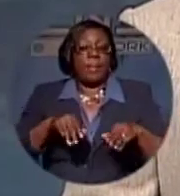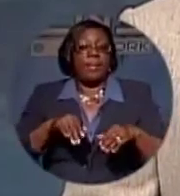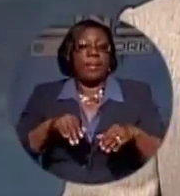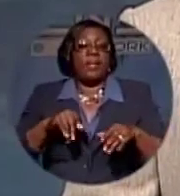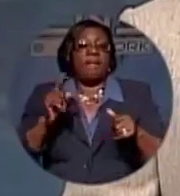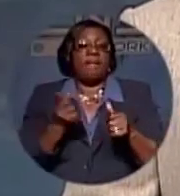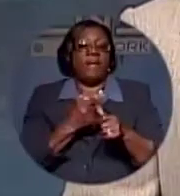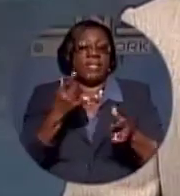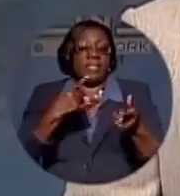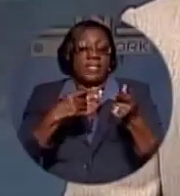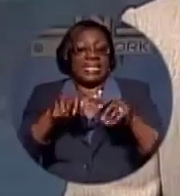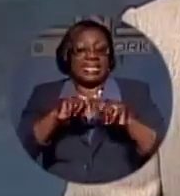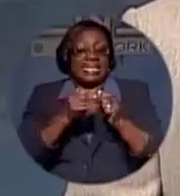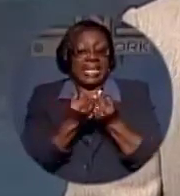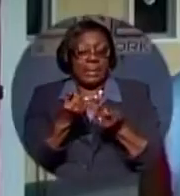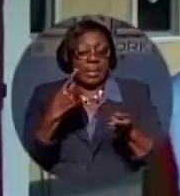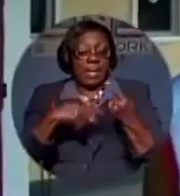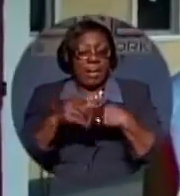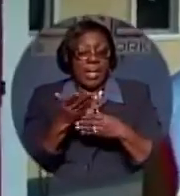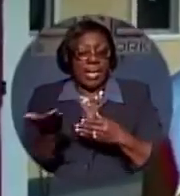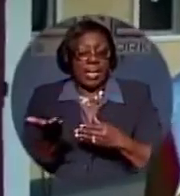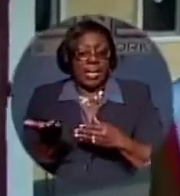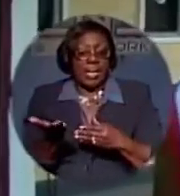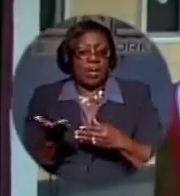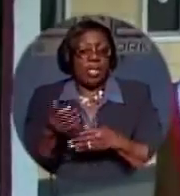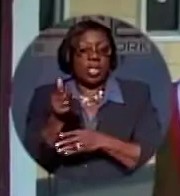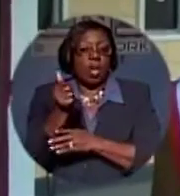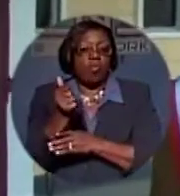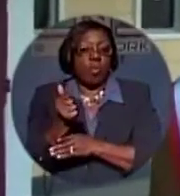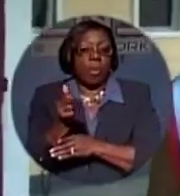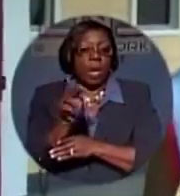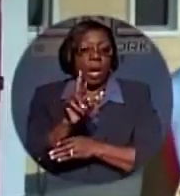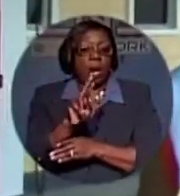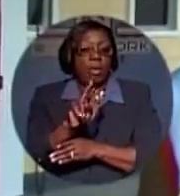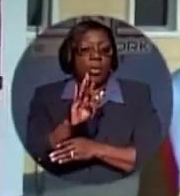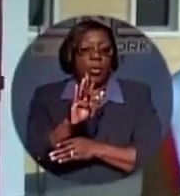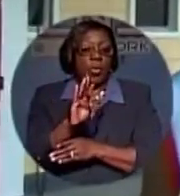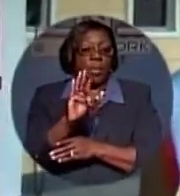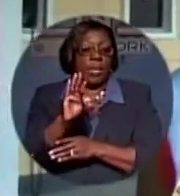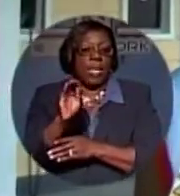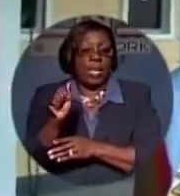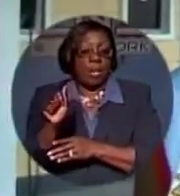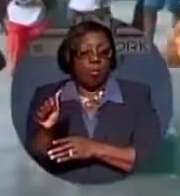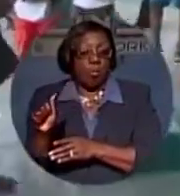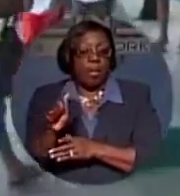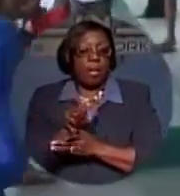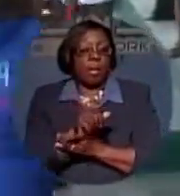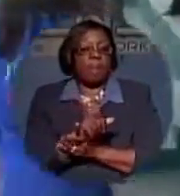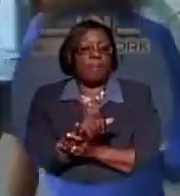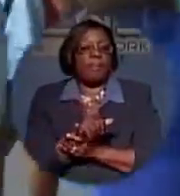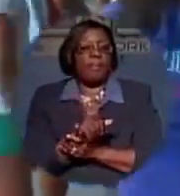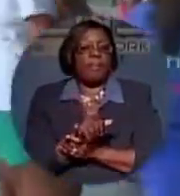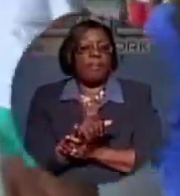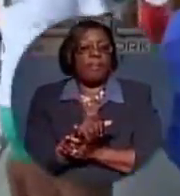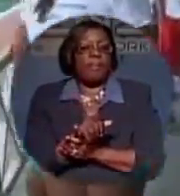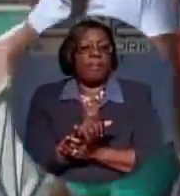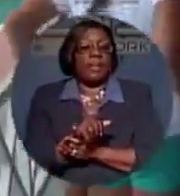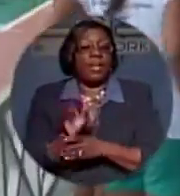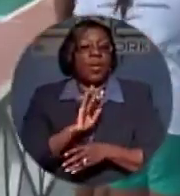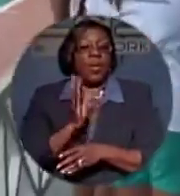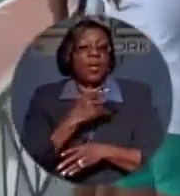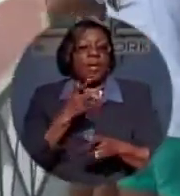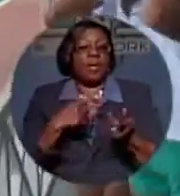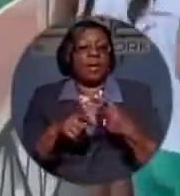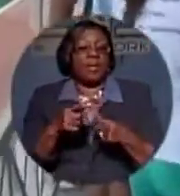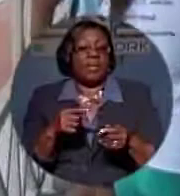arrived yesterday. Very good, but I see the side sheet and the competition is very hard. But we are coming